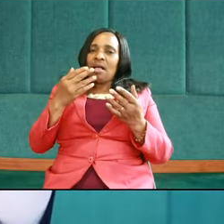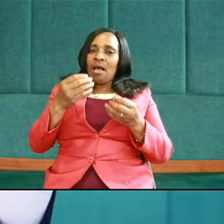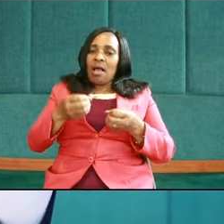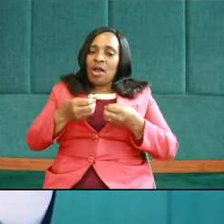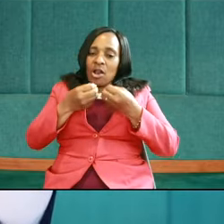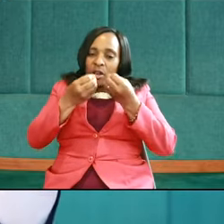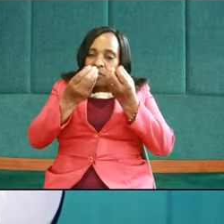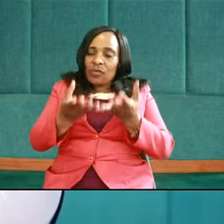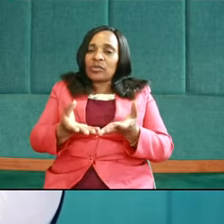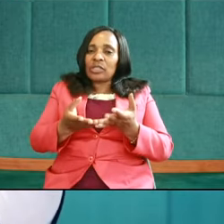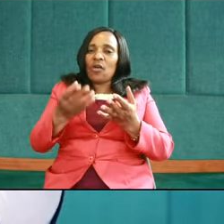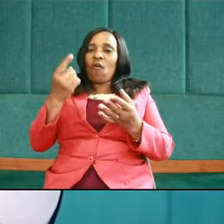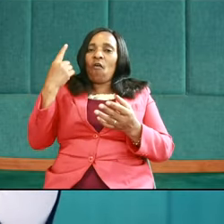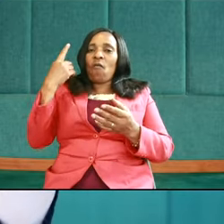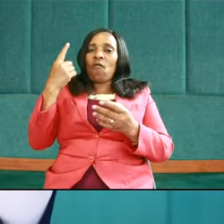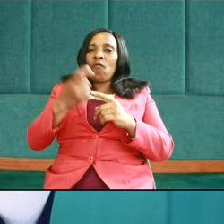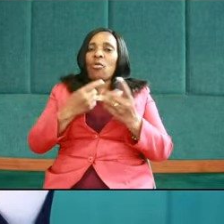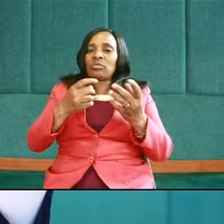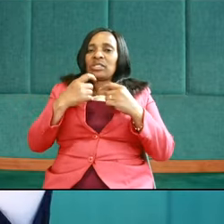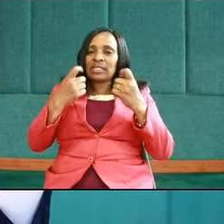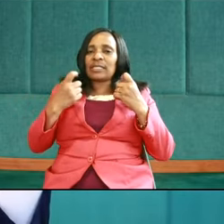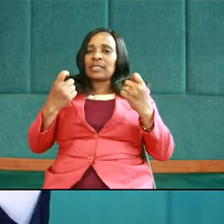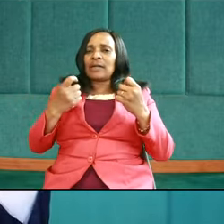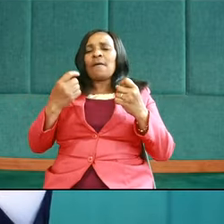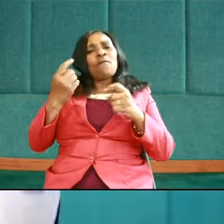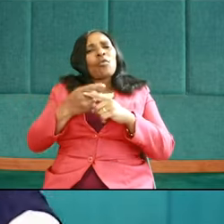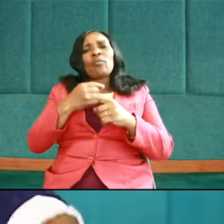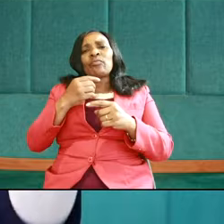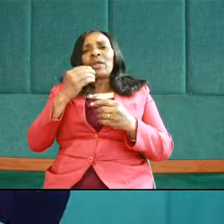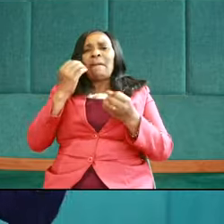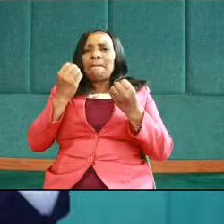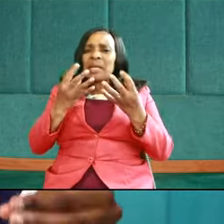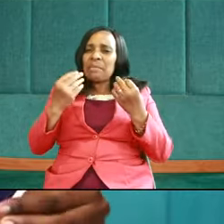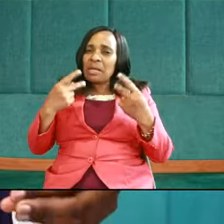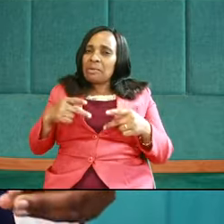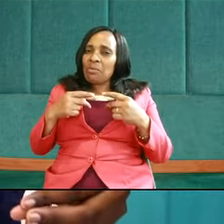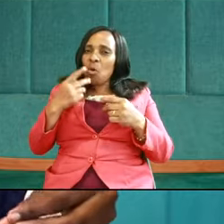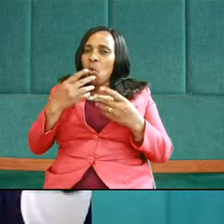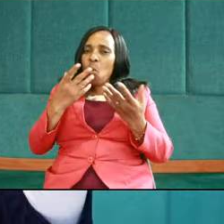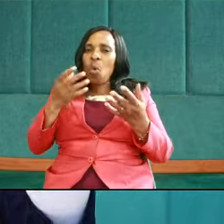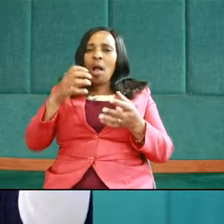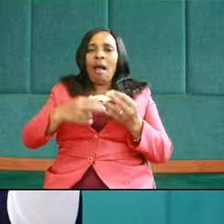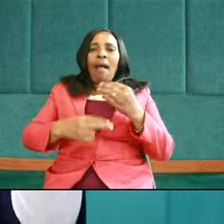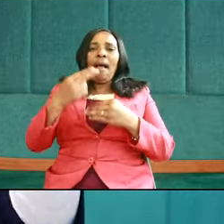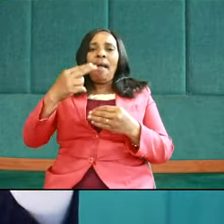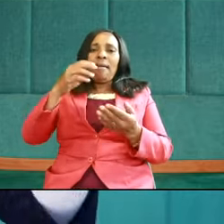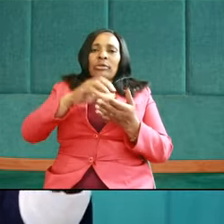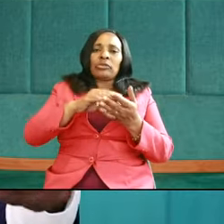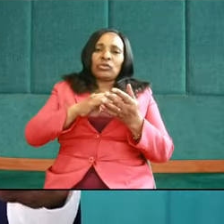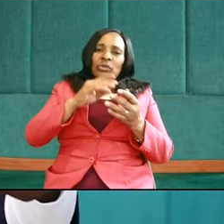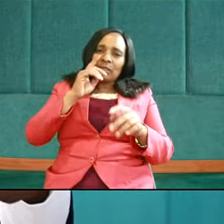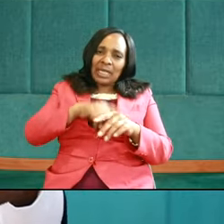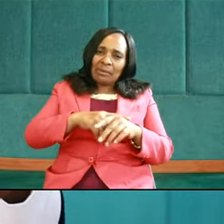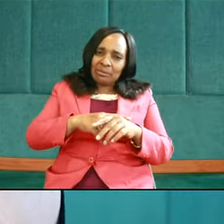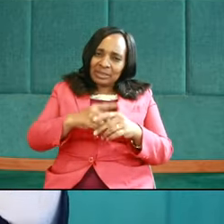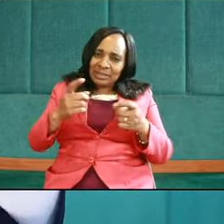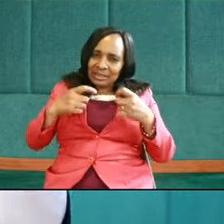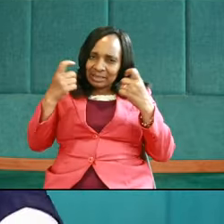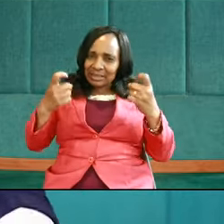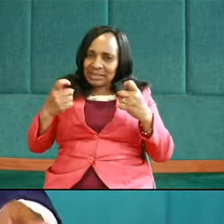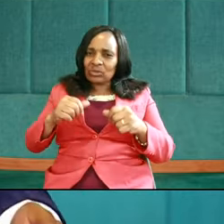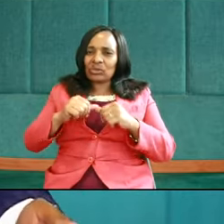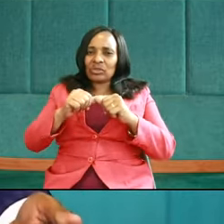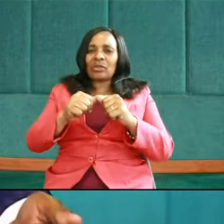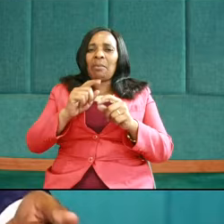I don't think that's always true, because there's so many people who are in high positions and they sin constantly, but